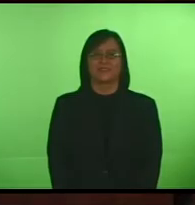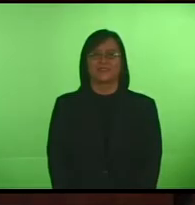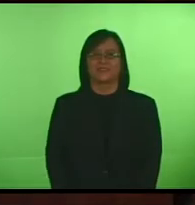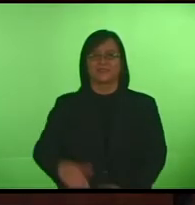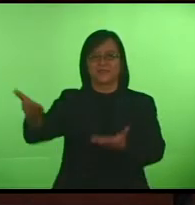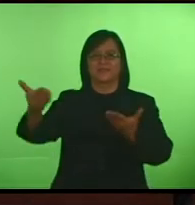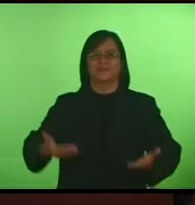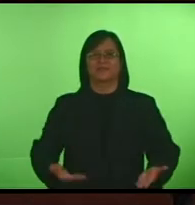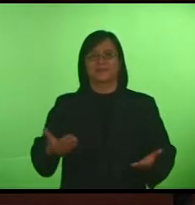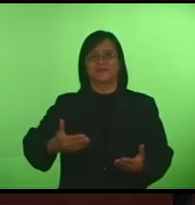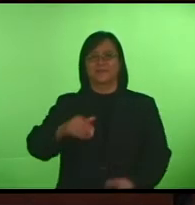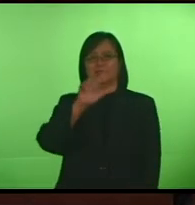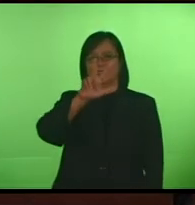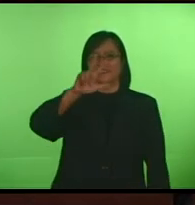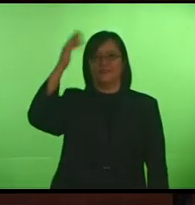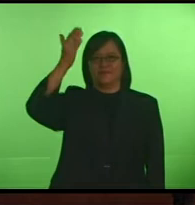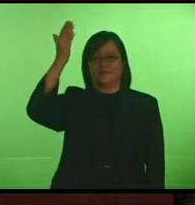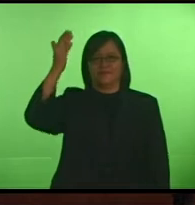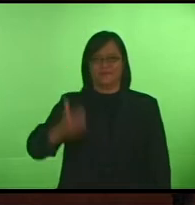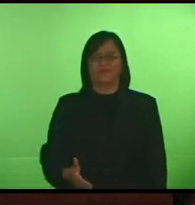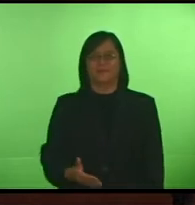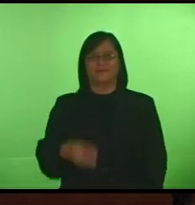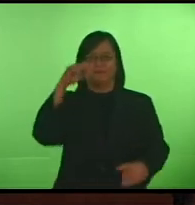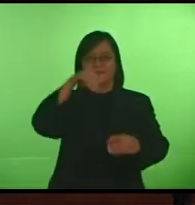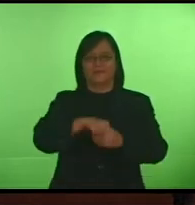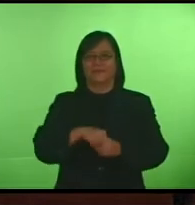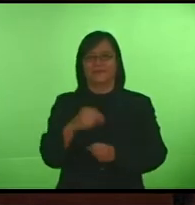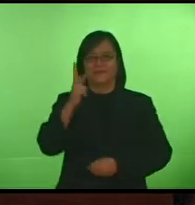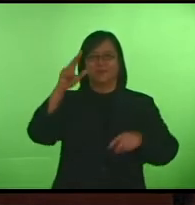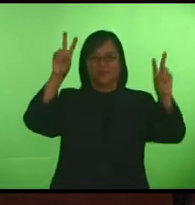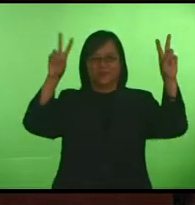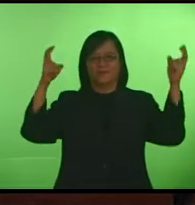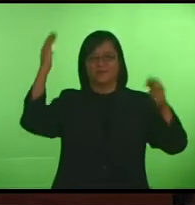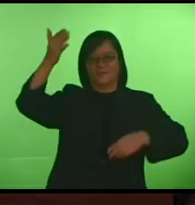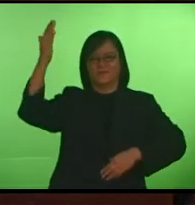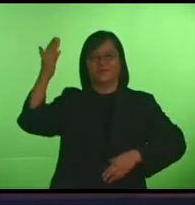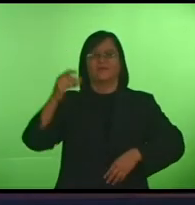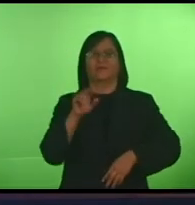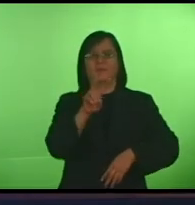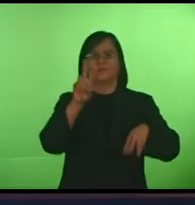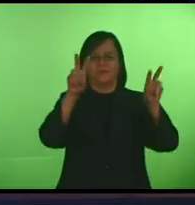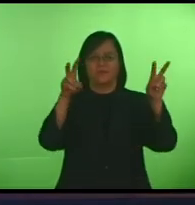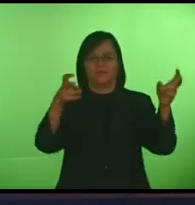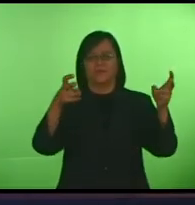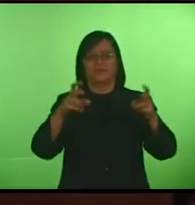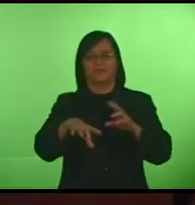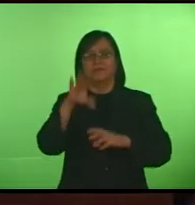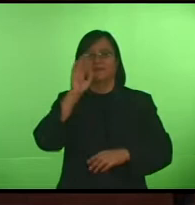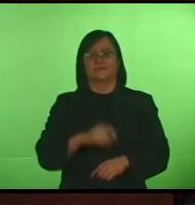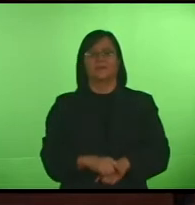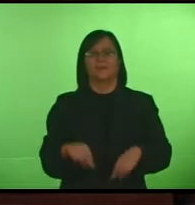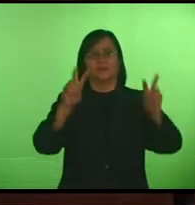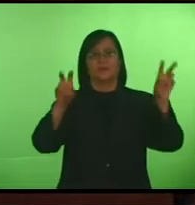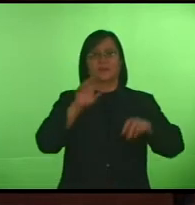Welcome to the third tutorial. In third tutorial, two topics we will discover, which are topic 5